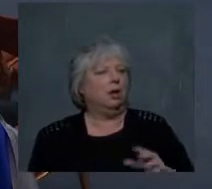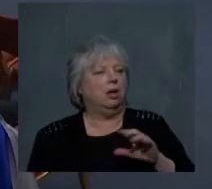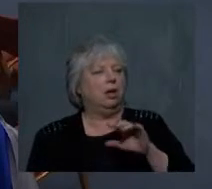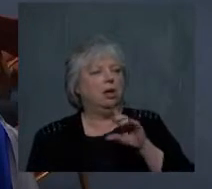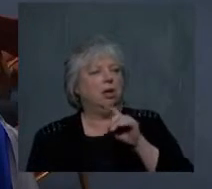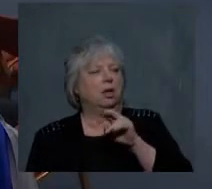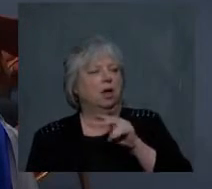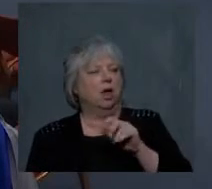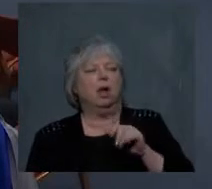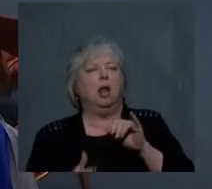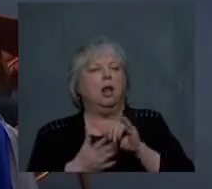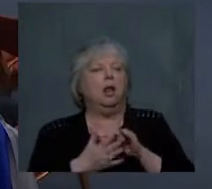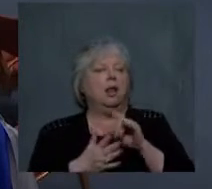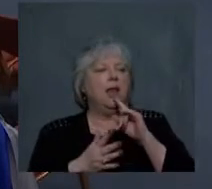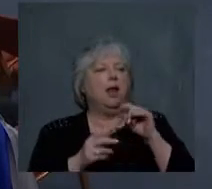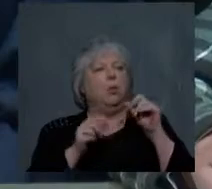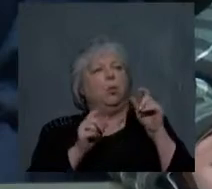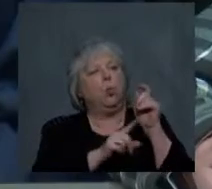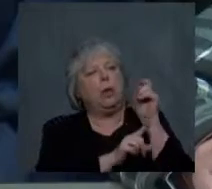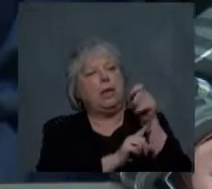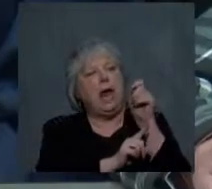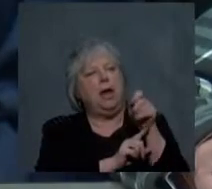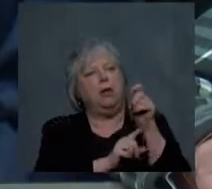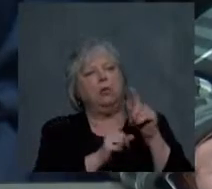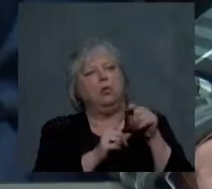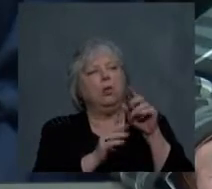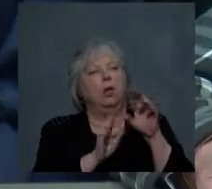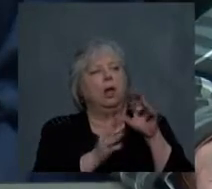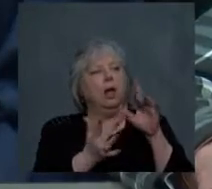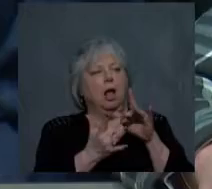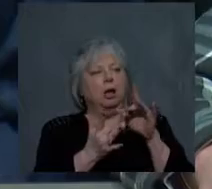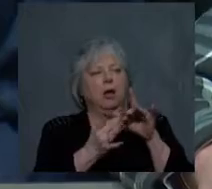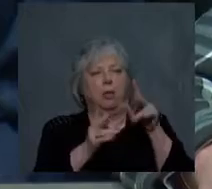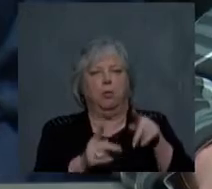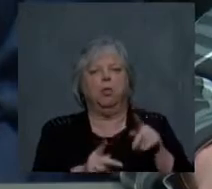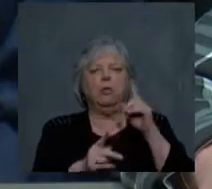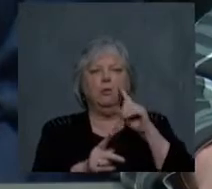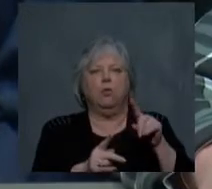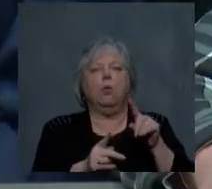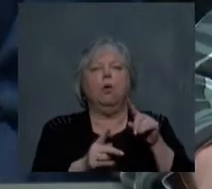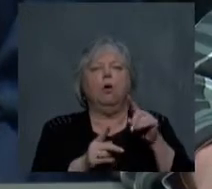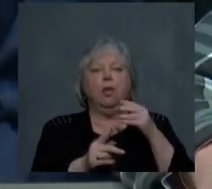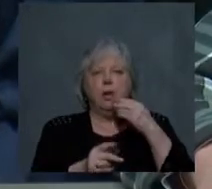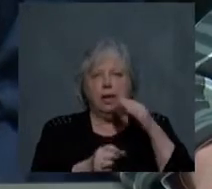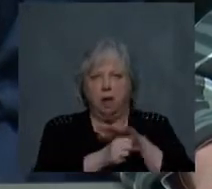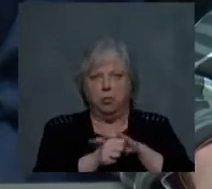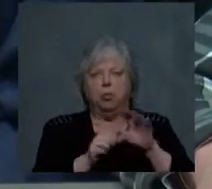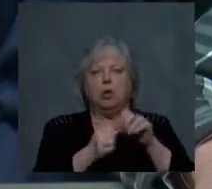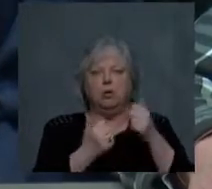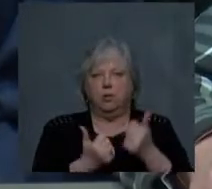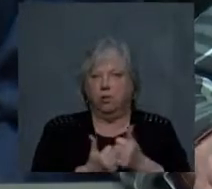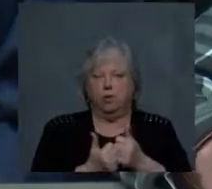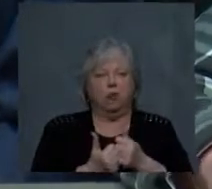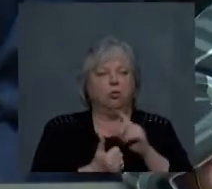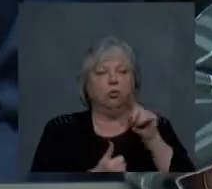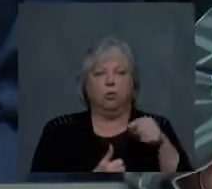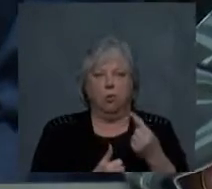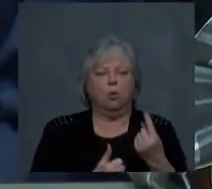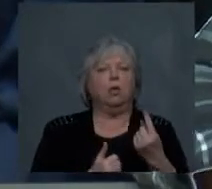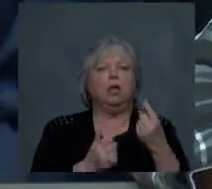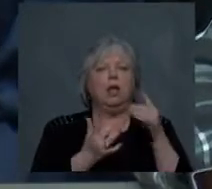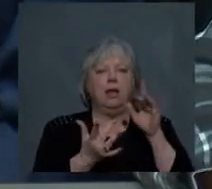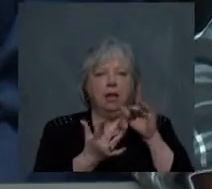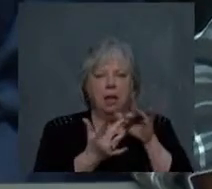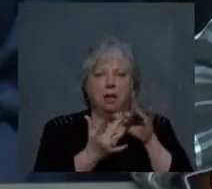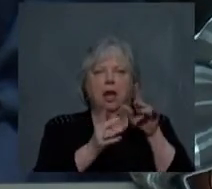that notice is a notice that we nailed to the contact person that we have for the neighborhood associations. And so no, only the contact